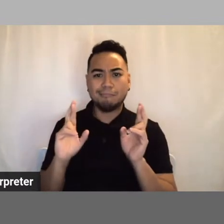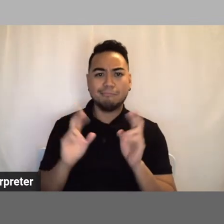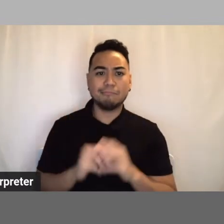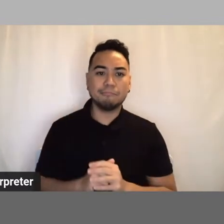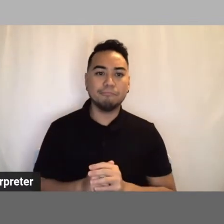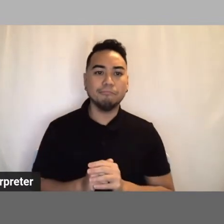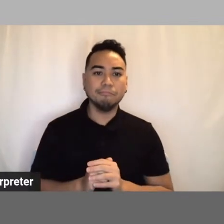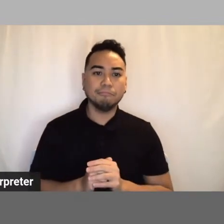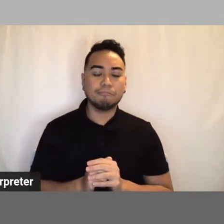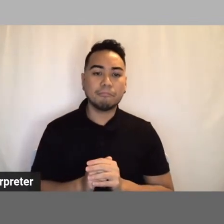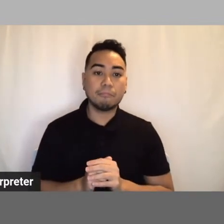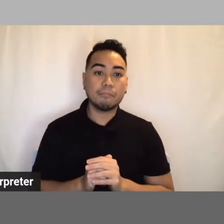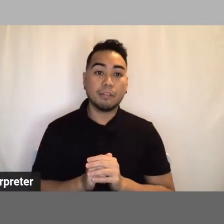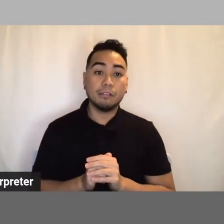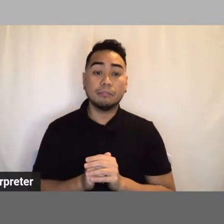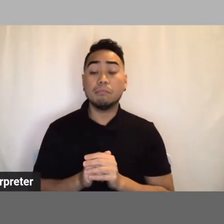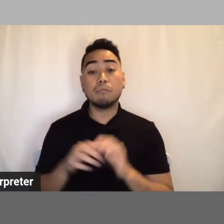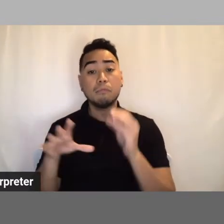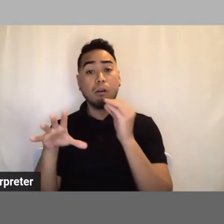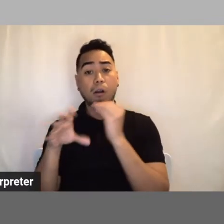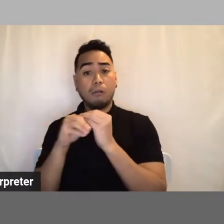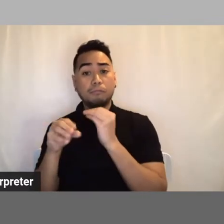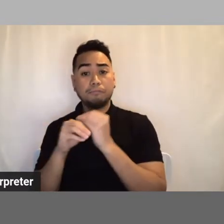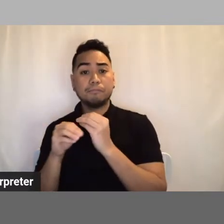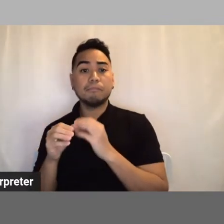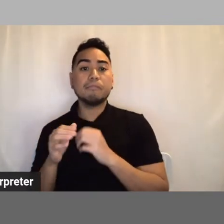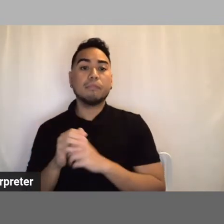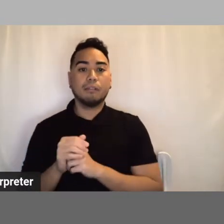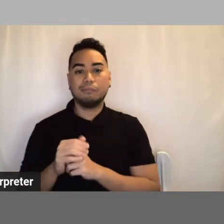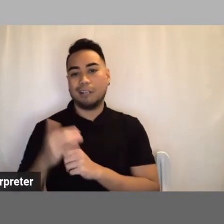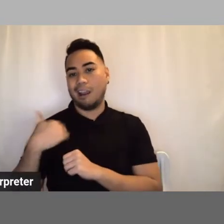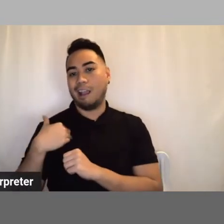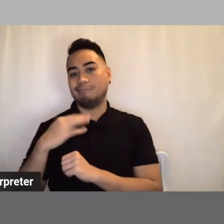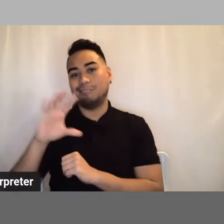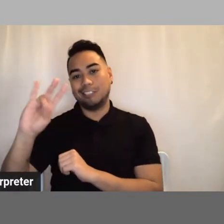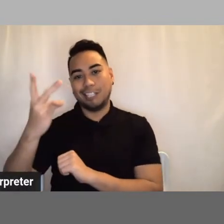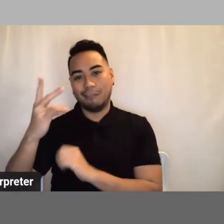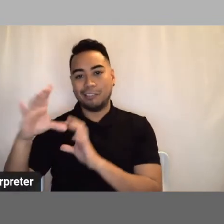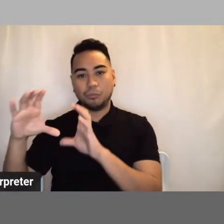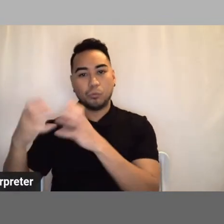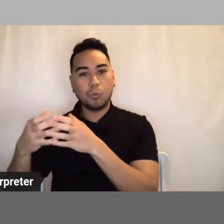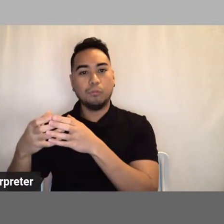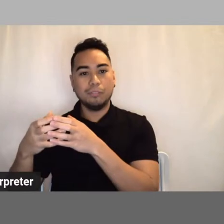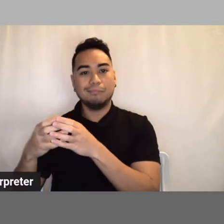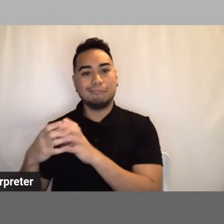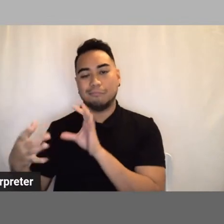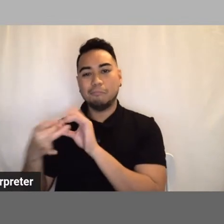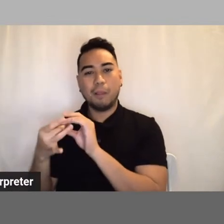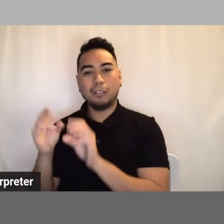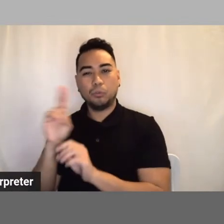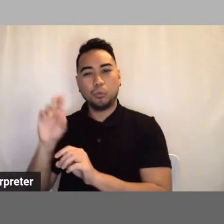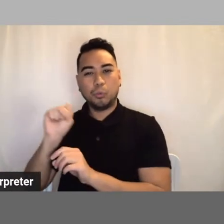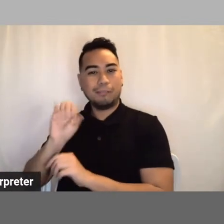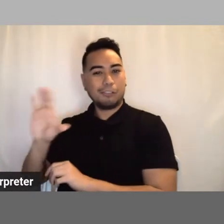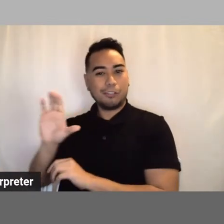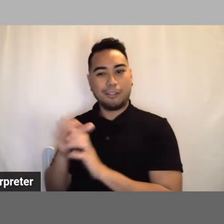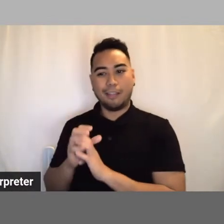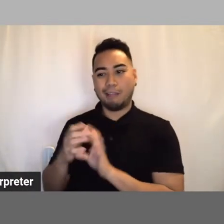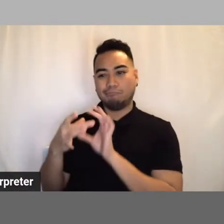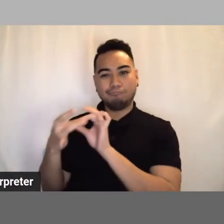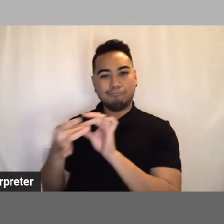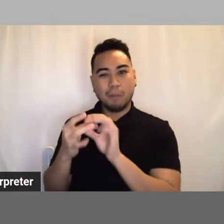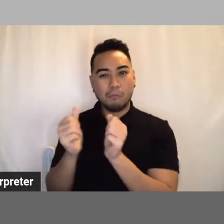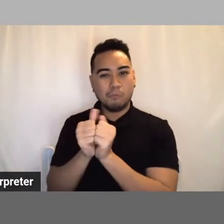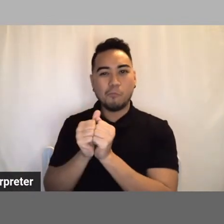election. In addition to the 7th unit that specifically addresses the U.S. relationship with Israel and its impact on our